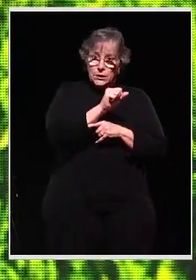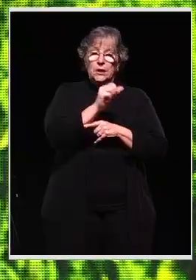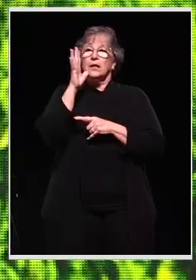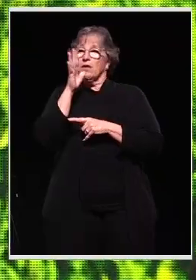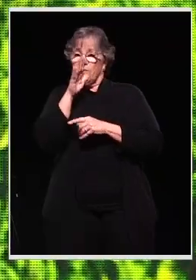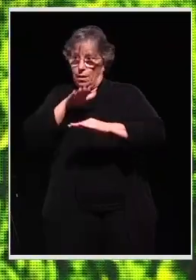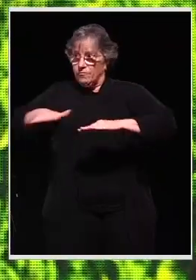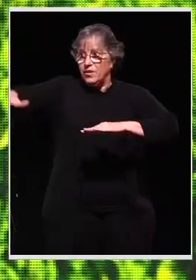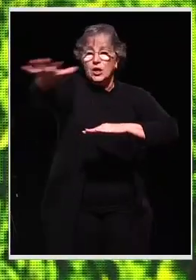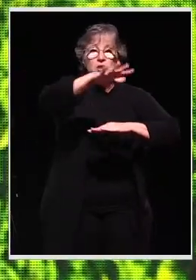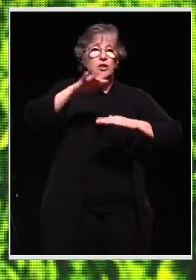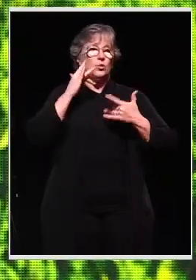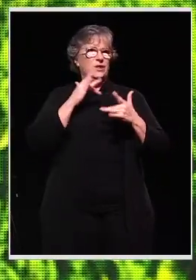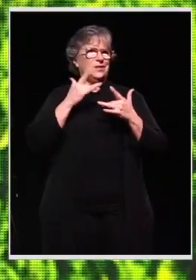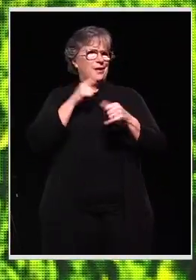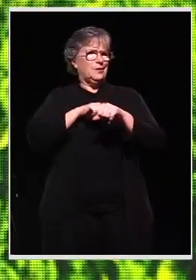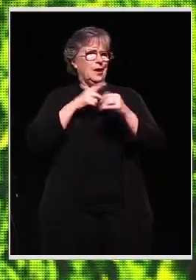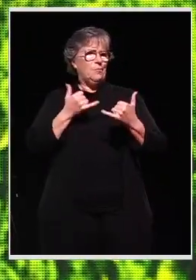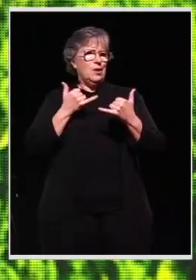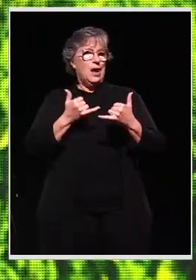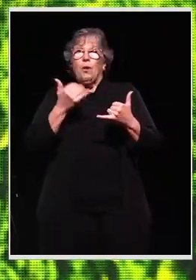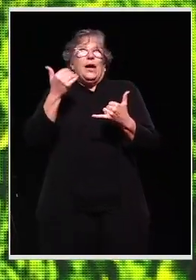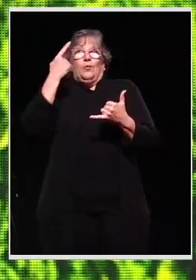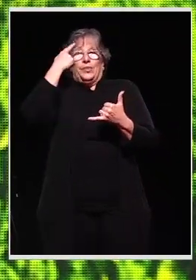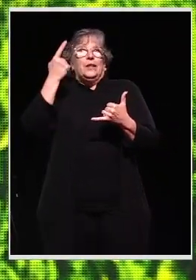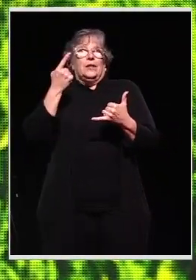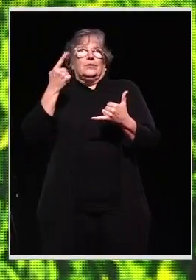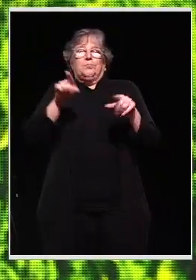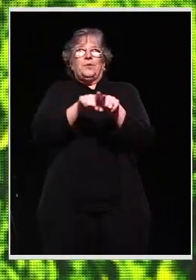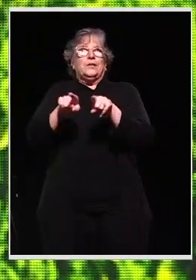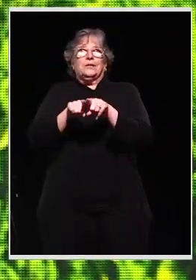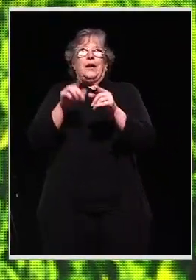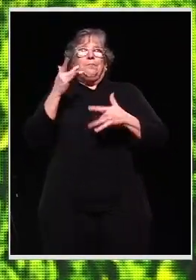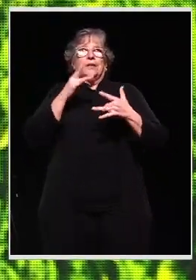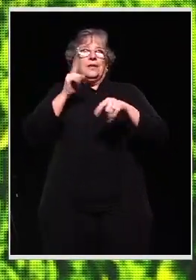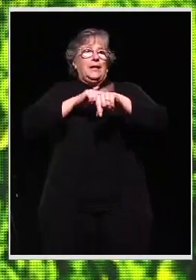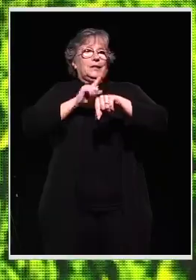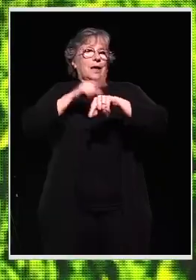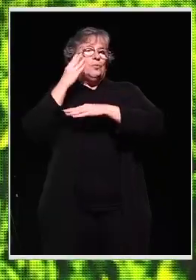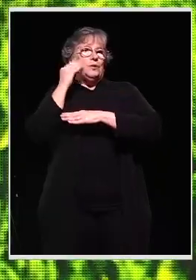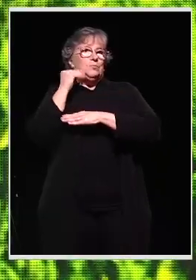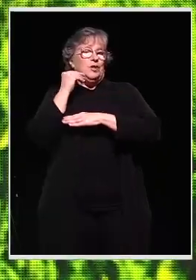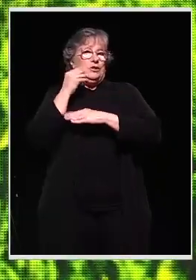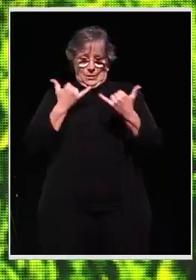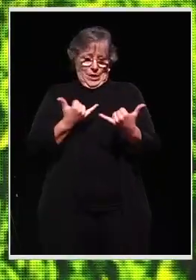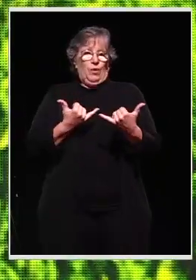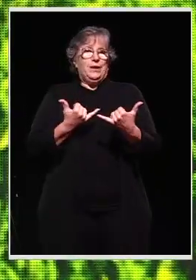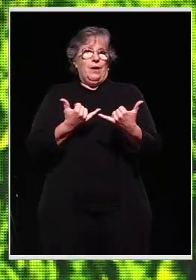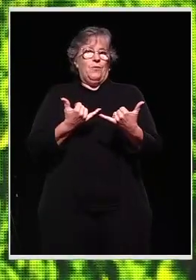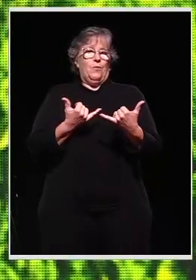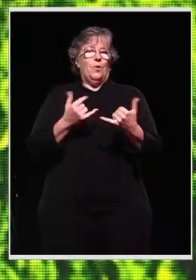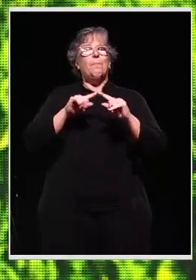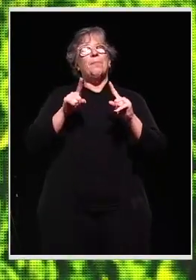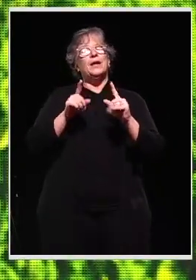So it's really exciting time. I don't think there's ever been a more exciting time to be engaged in agriculture and food than now. But some